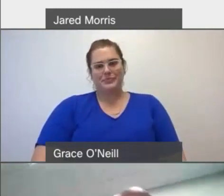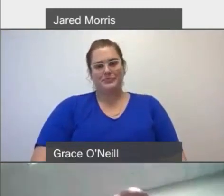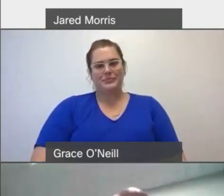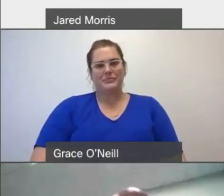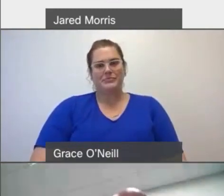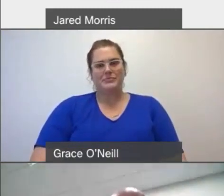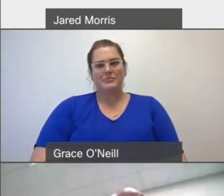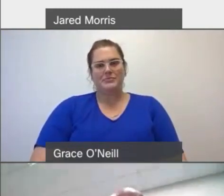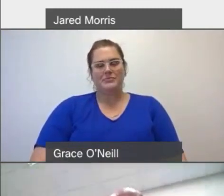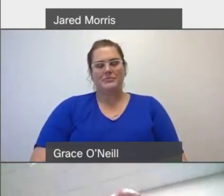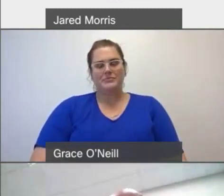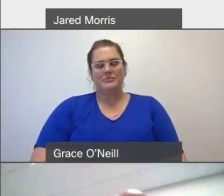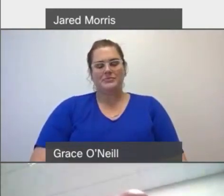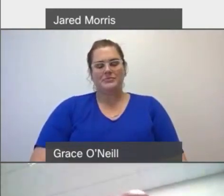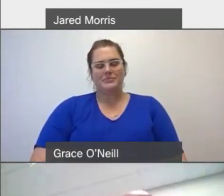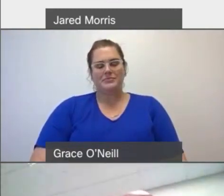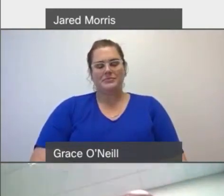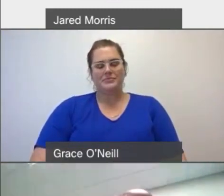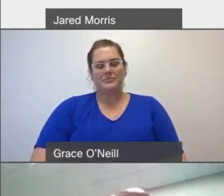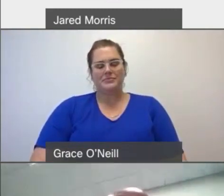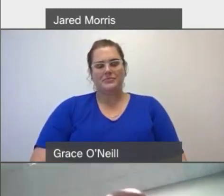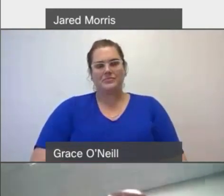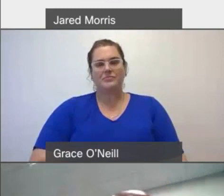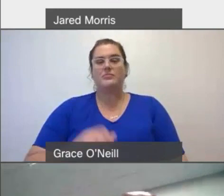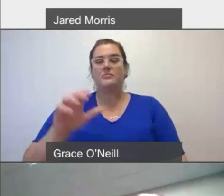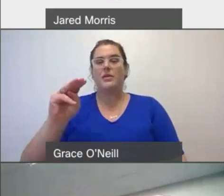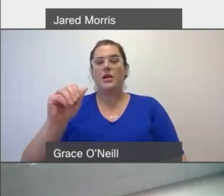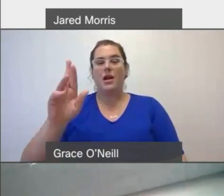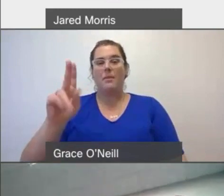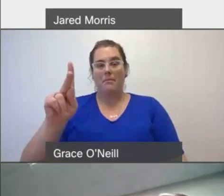And the guidance that Mark has posted includes proof and